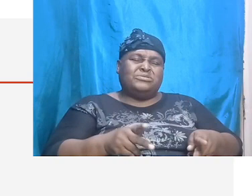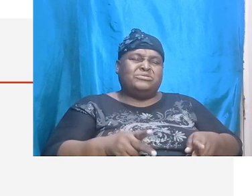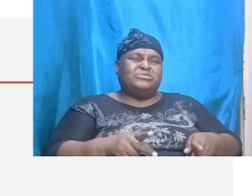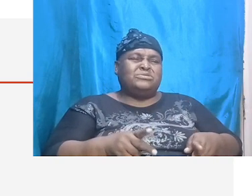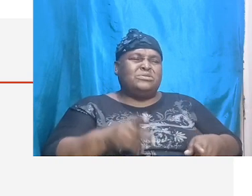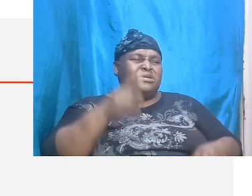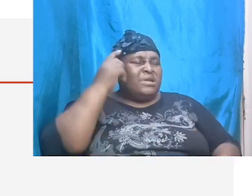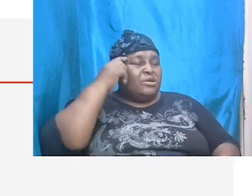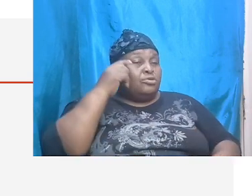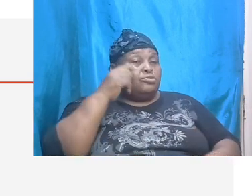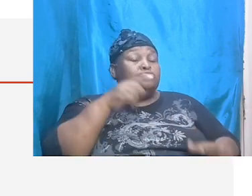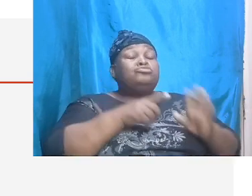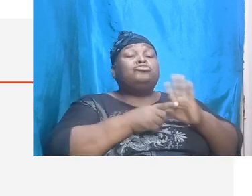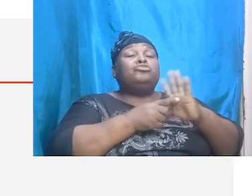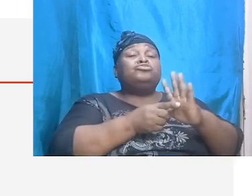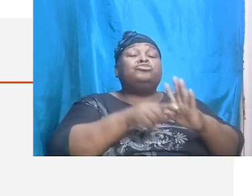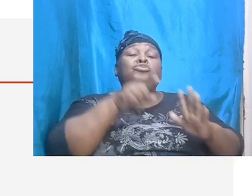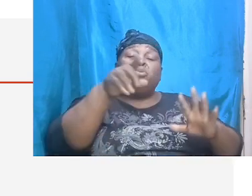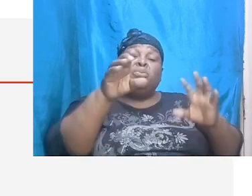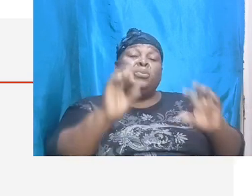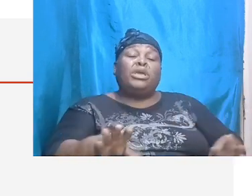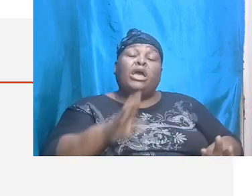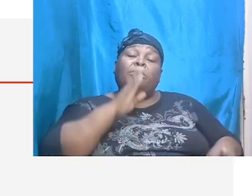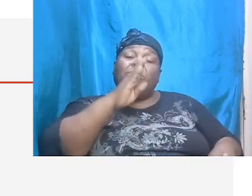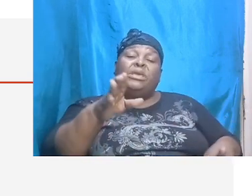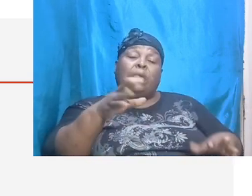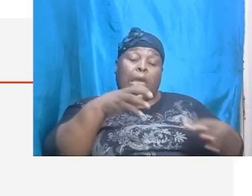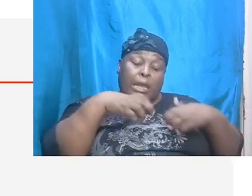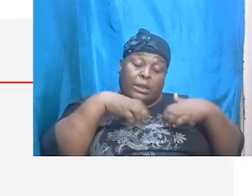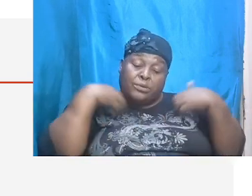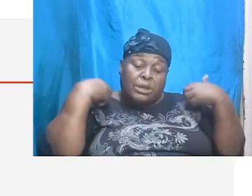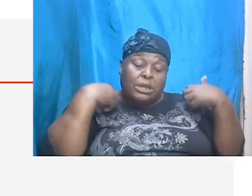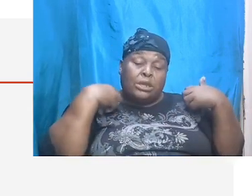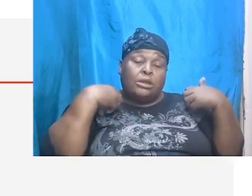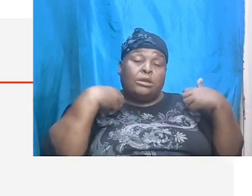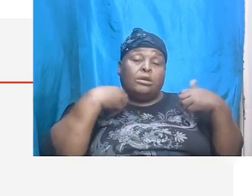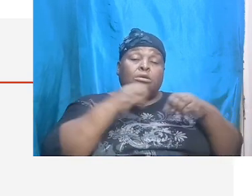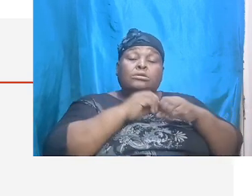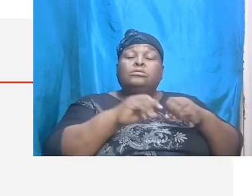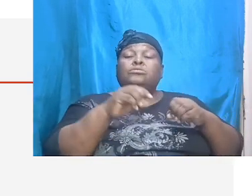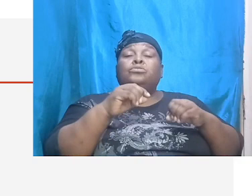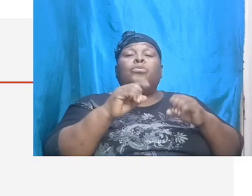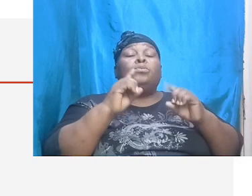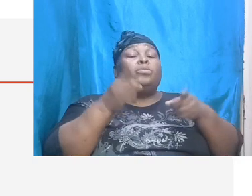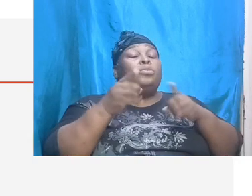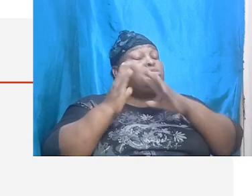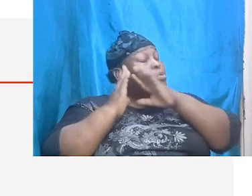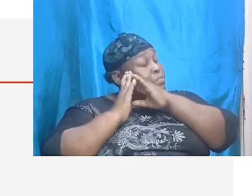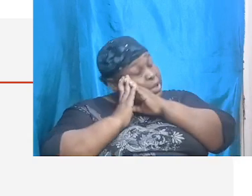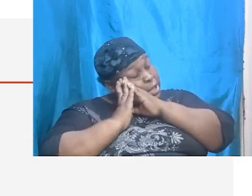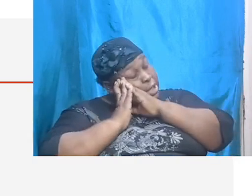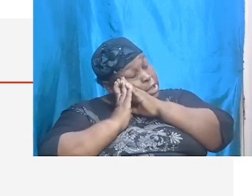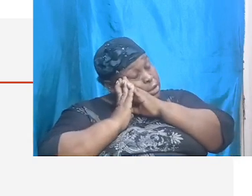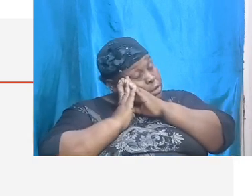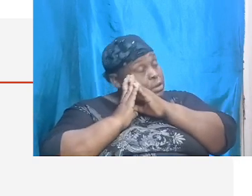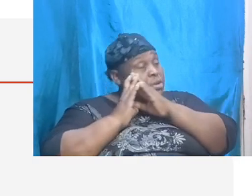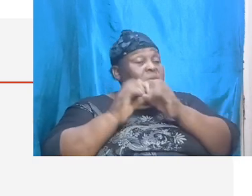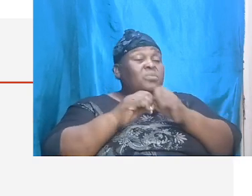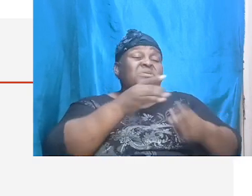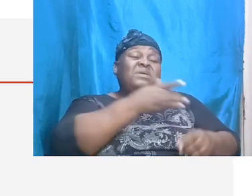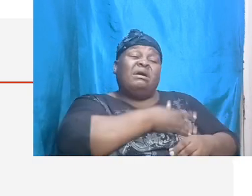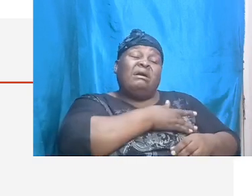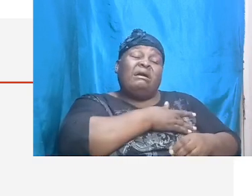he shows us that you can be angry. But guess what? You should not let the sun come down in your wrath. You can't be angry with somebody for 10